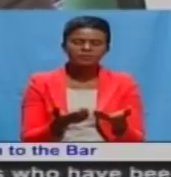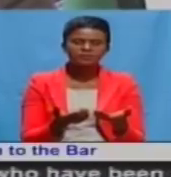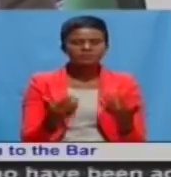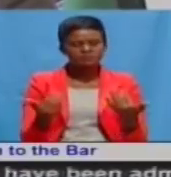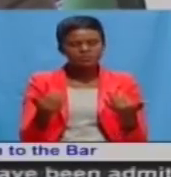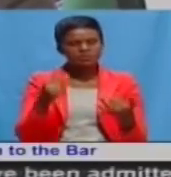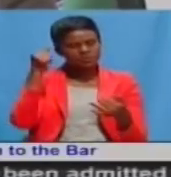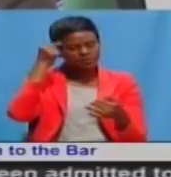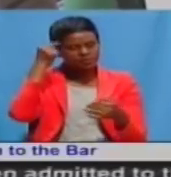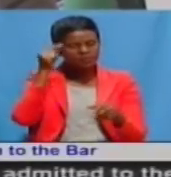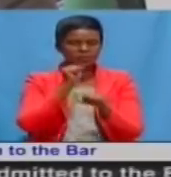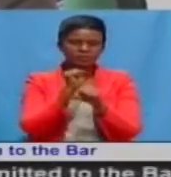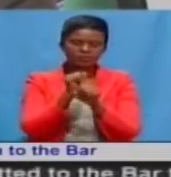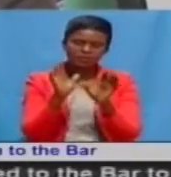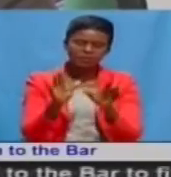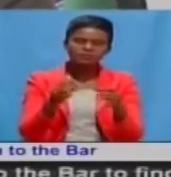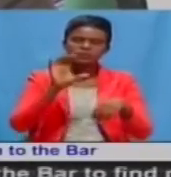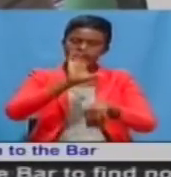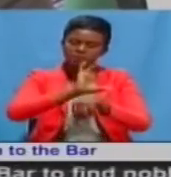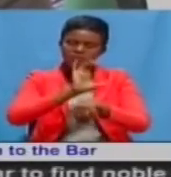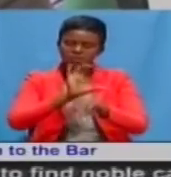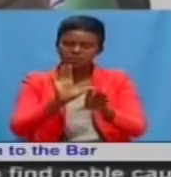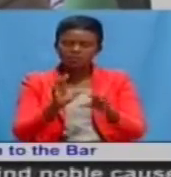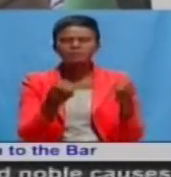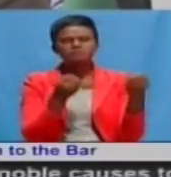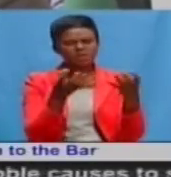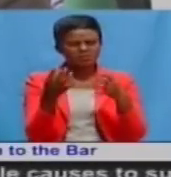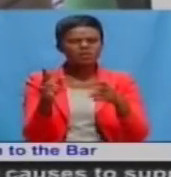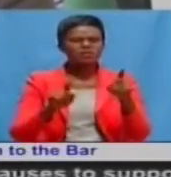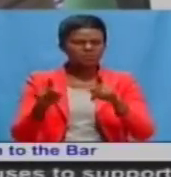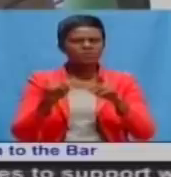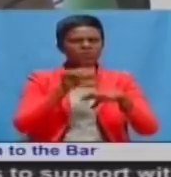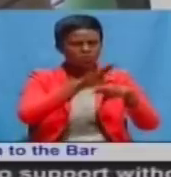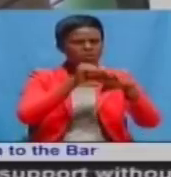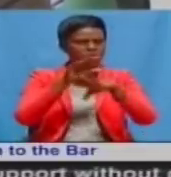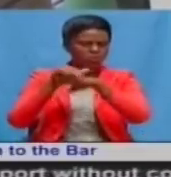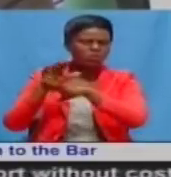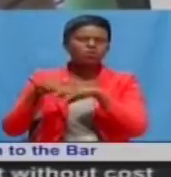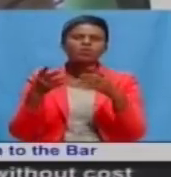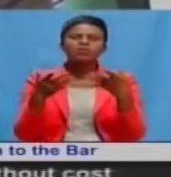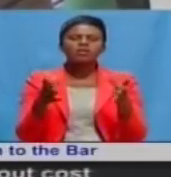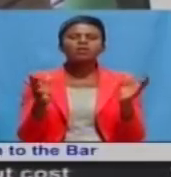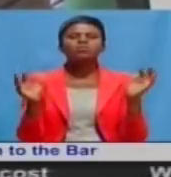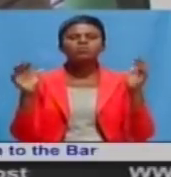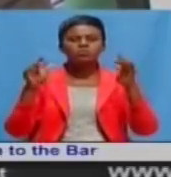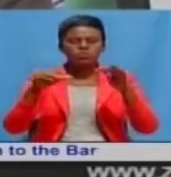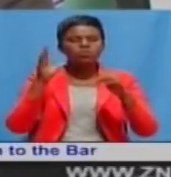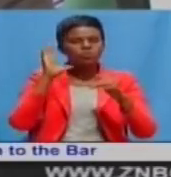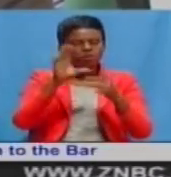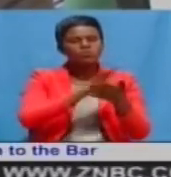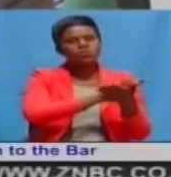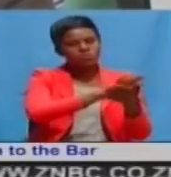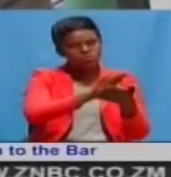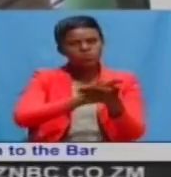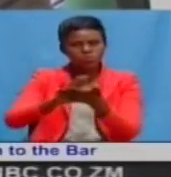civil servants, the clergy, and many invited guests turning up for that, who clean Soweto